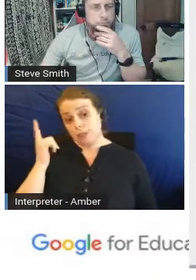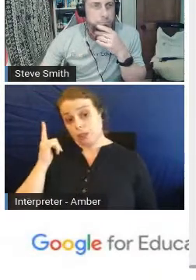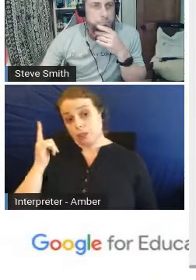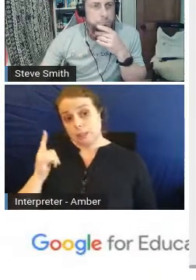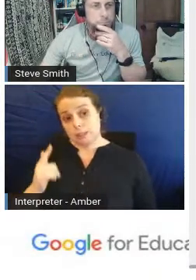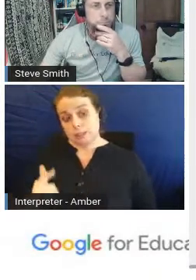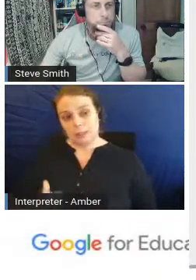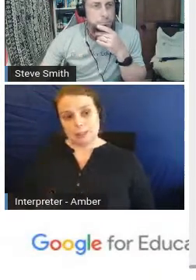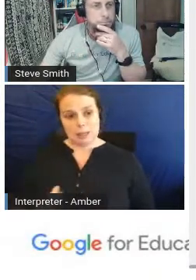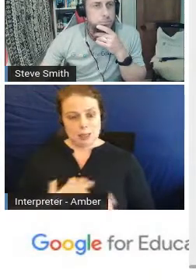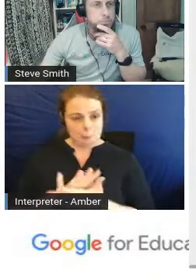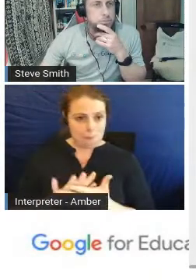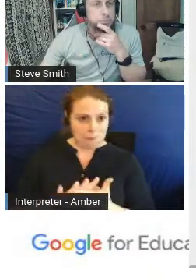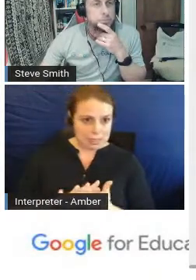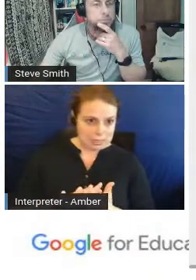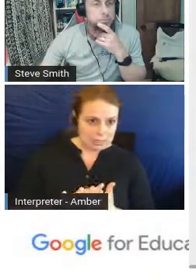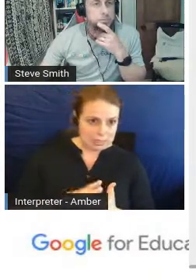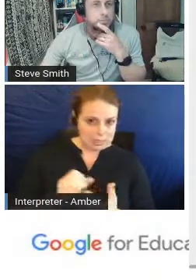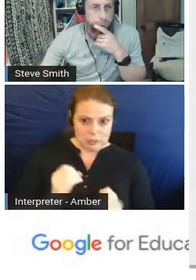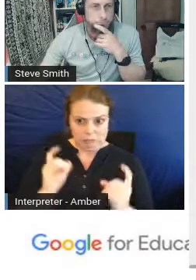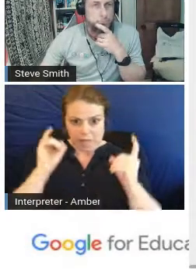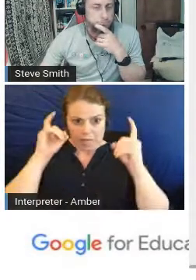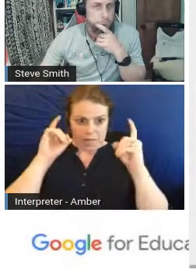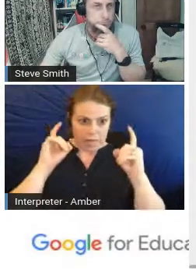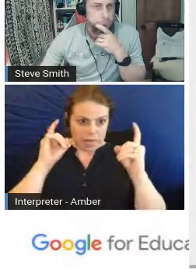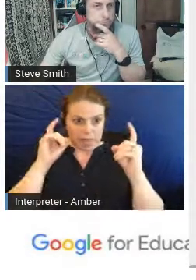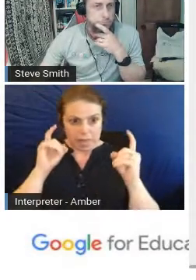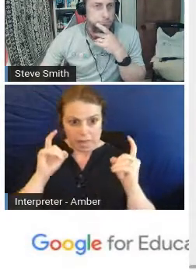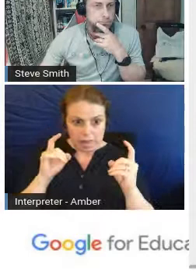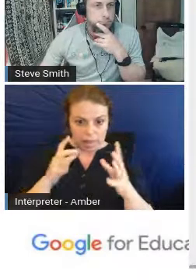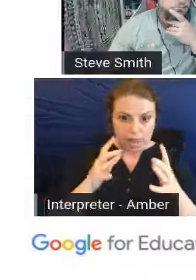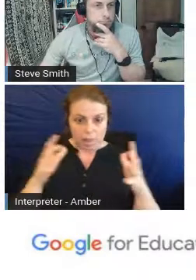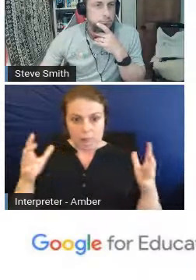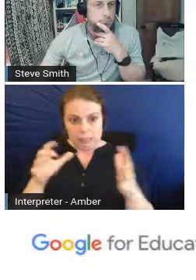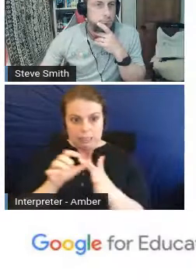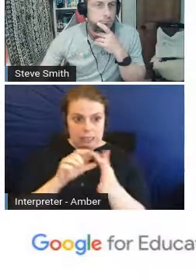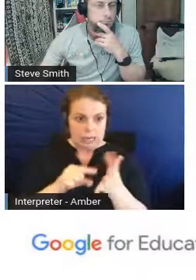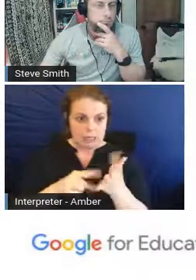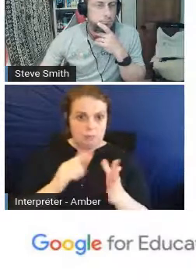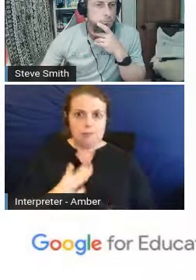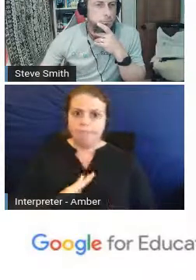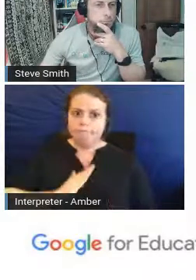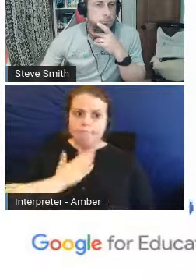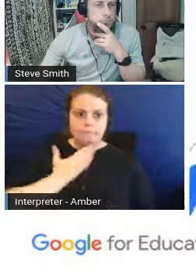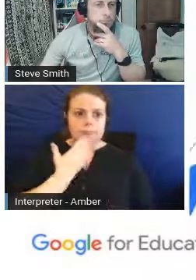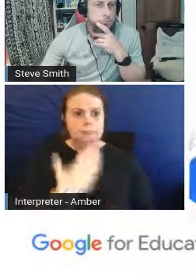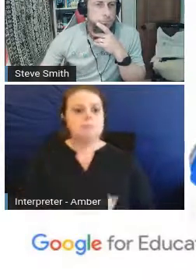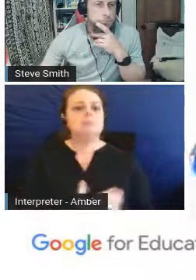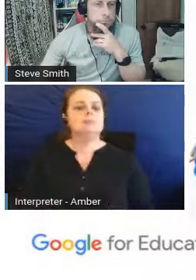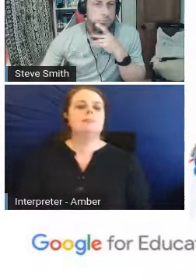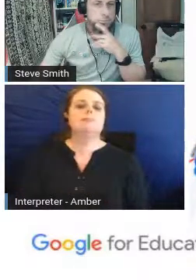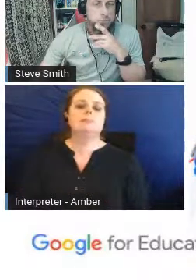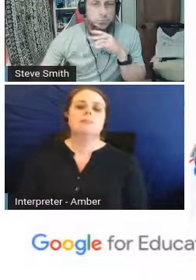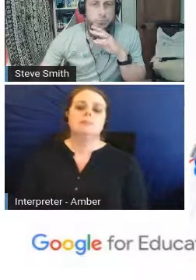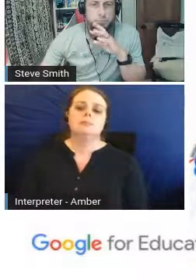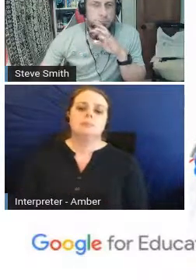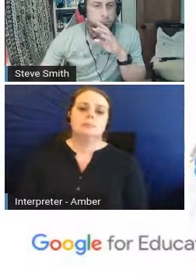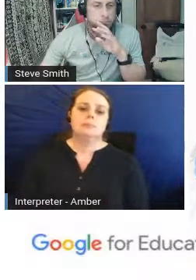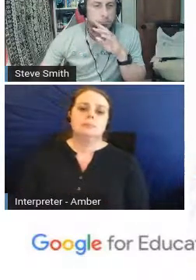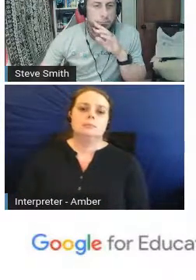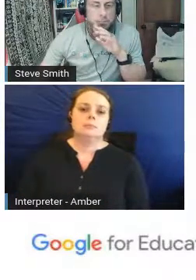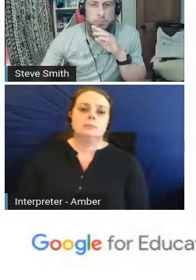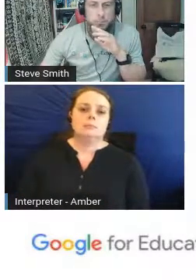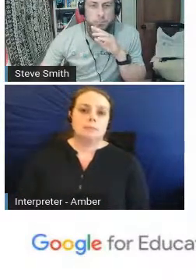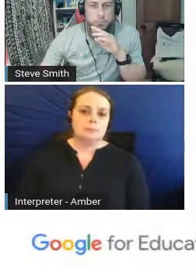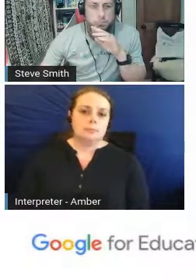don't have to kind of worry so much about that big data. But I think that was fascinating to share that. Thank you so much. I think